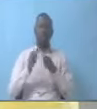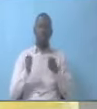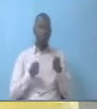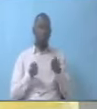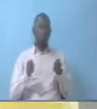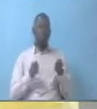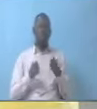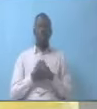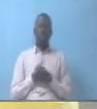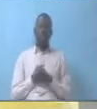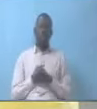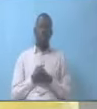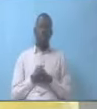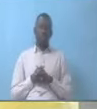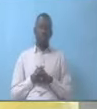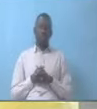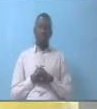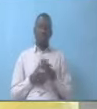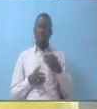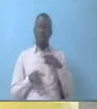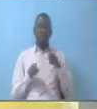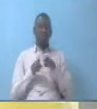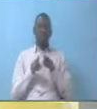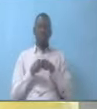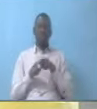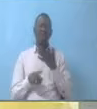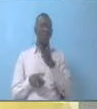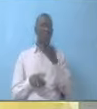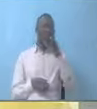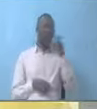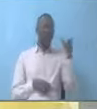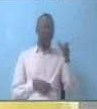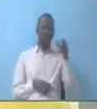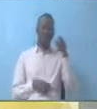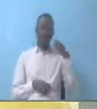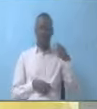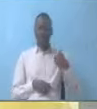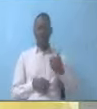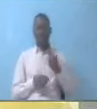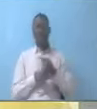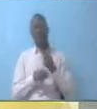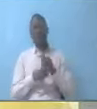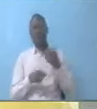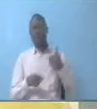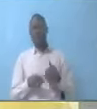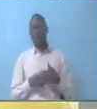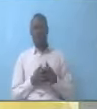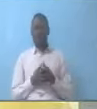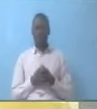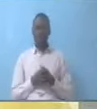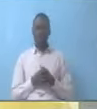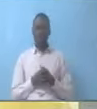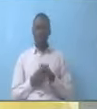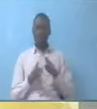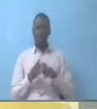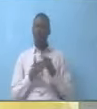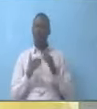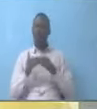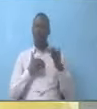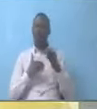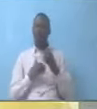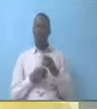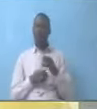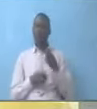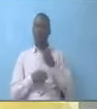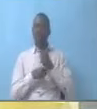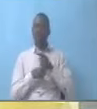other Gambian. Maybe more than any Gambian. The feeling